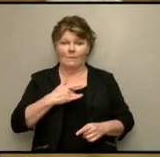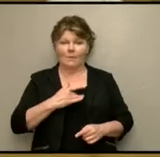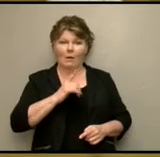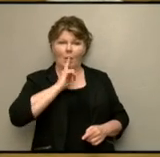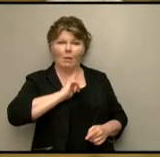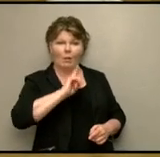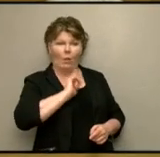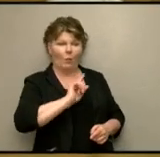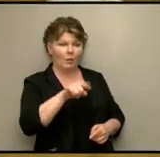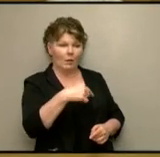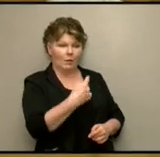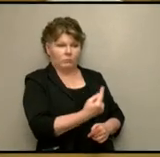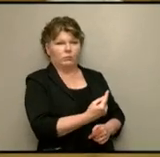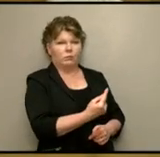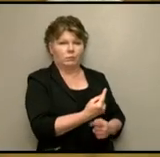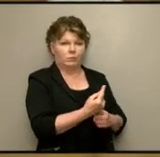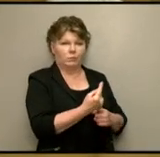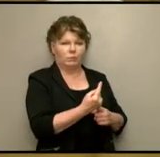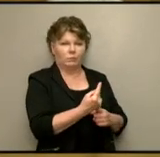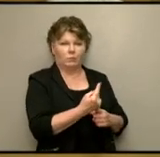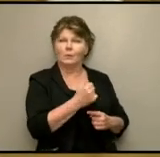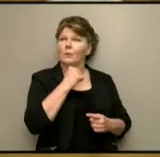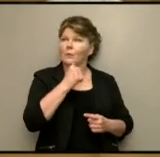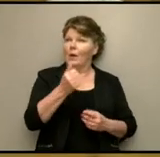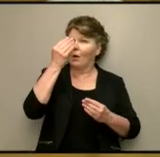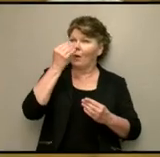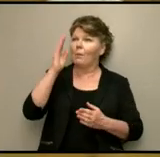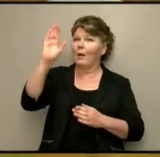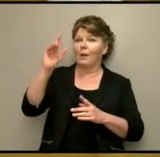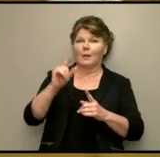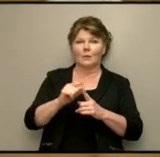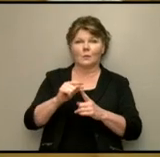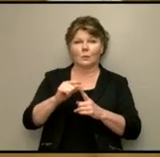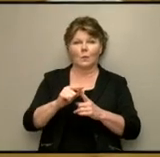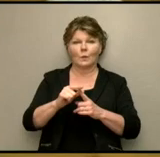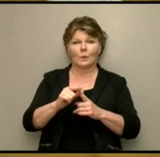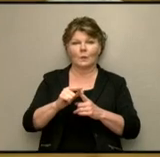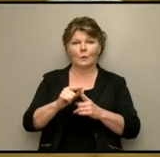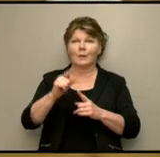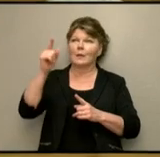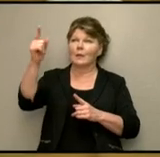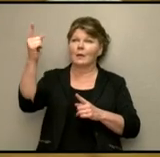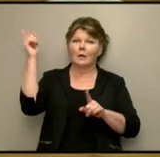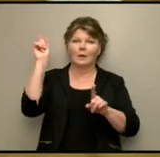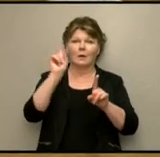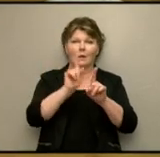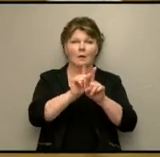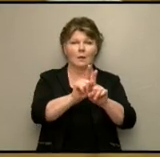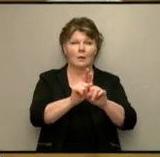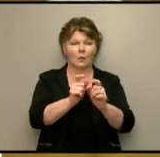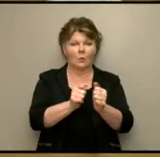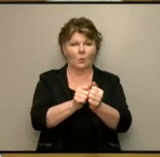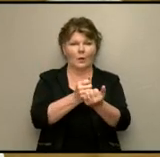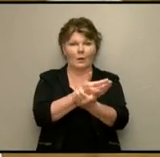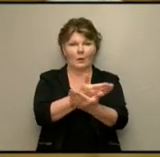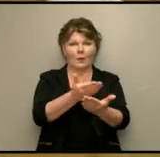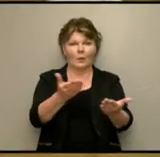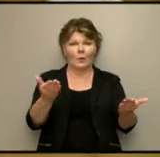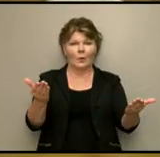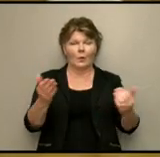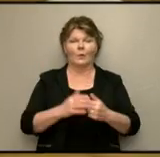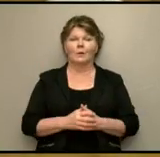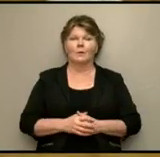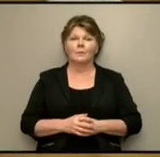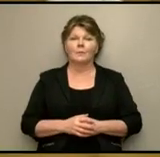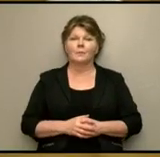forgot about me, we're not keeping Jesus' words, that he's always with you. It's hard to keep